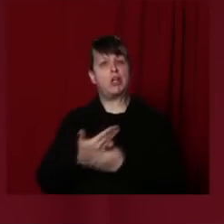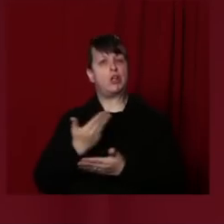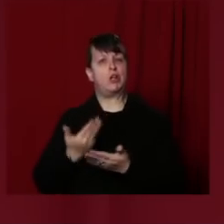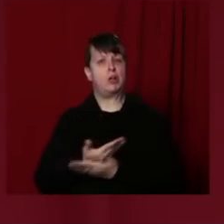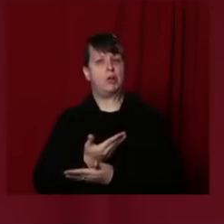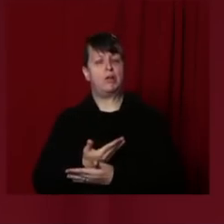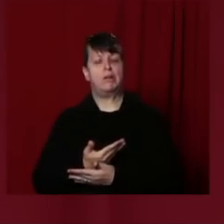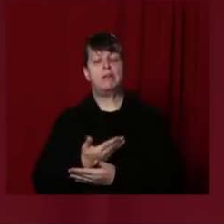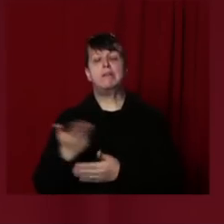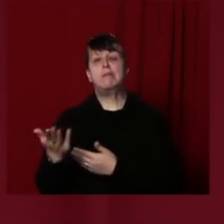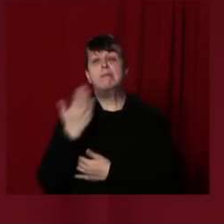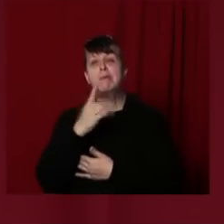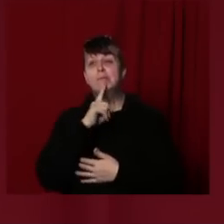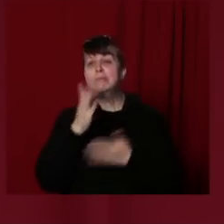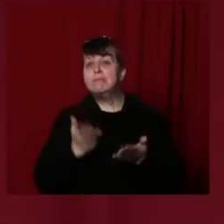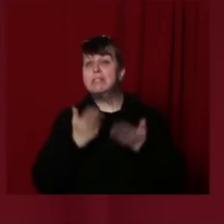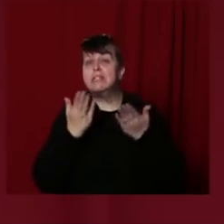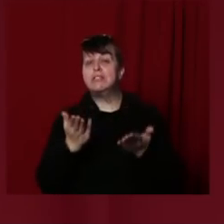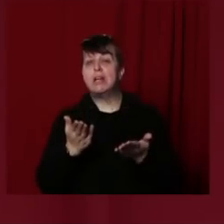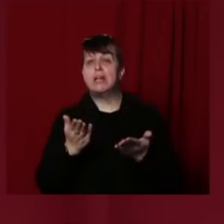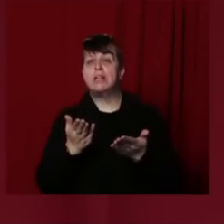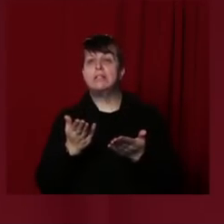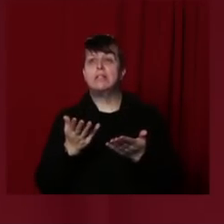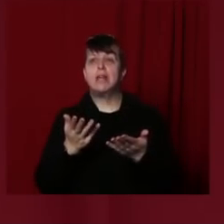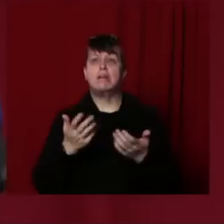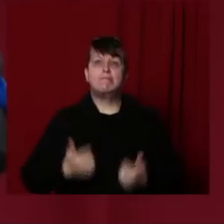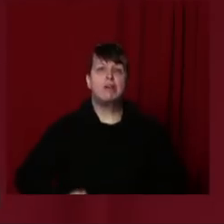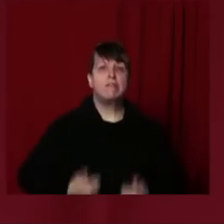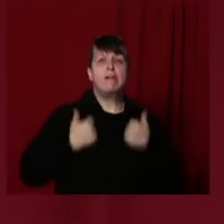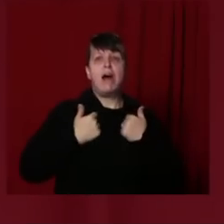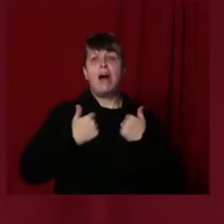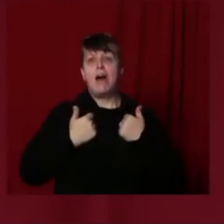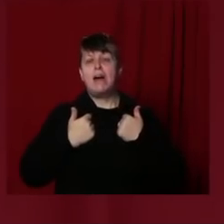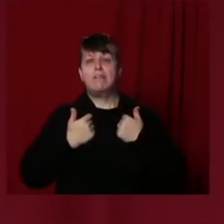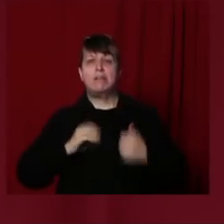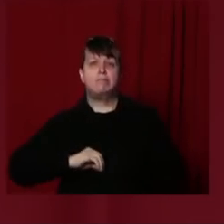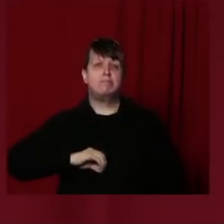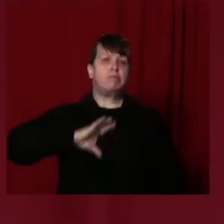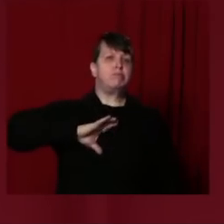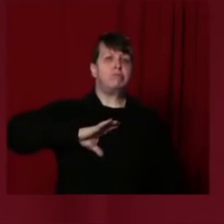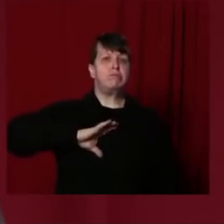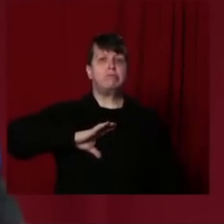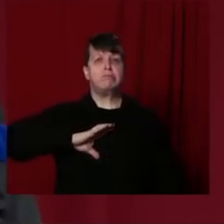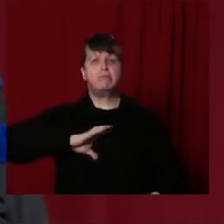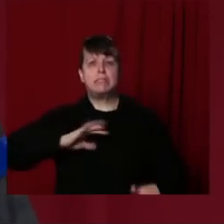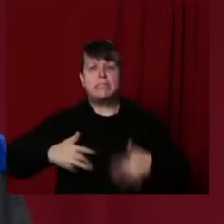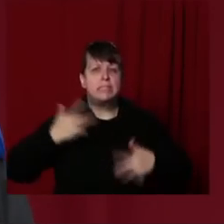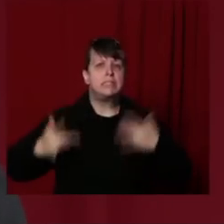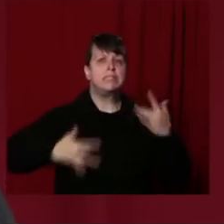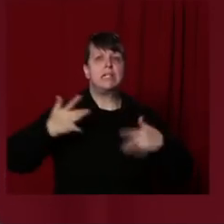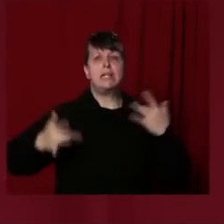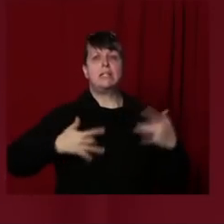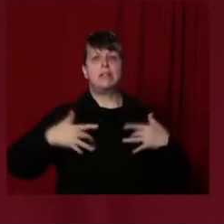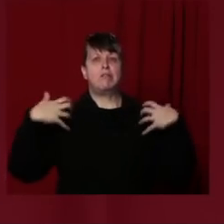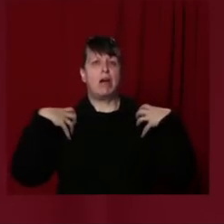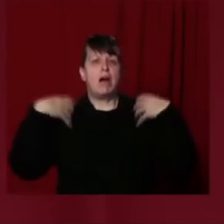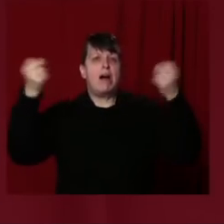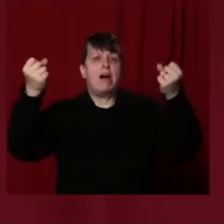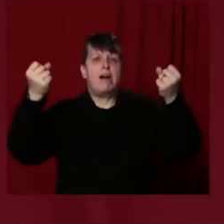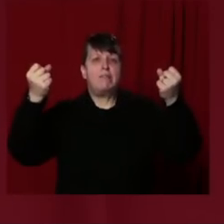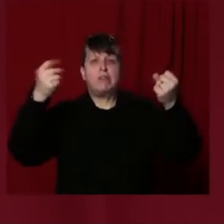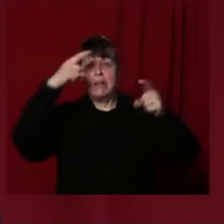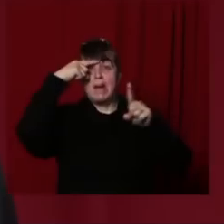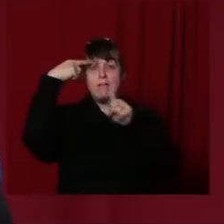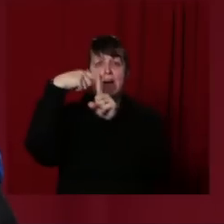The morning suggests a reviving of energy, a reigniting of enthusiasm, a recovering of